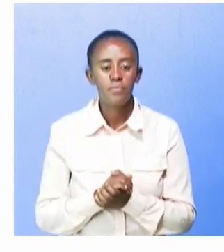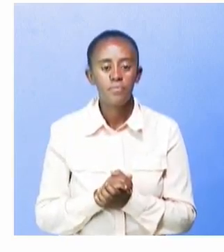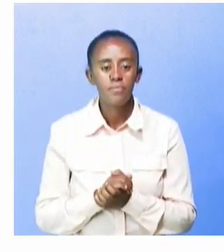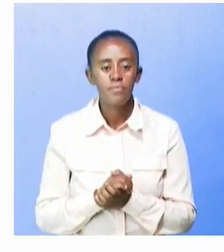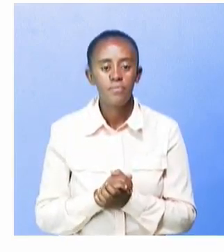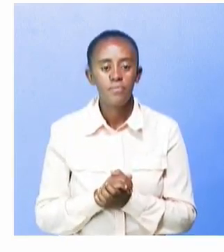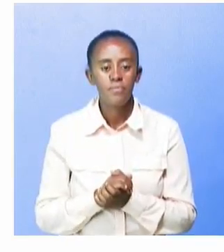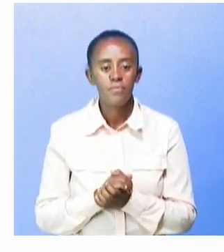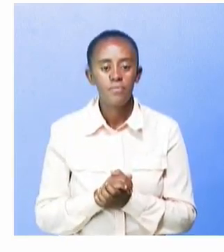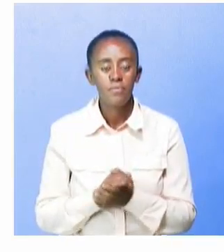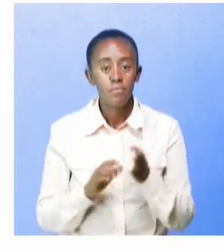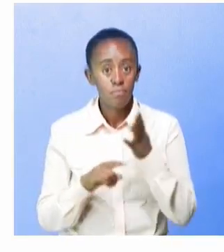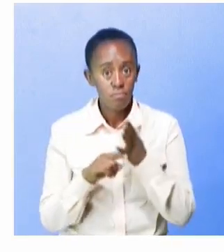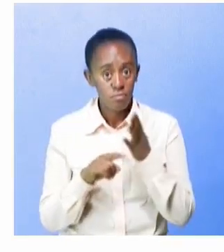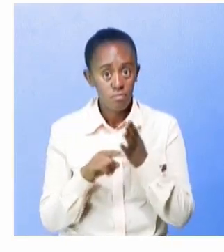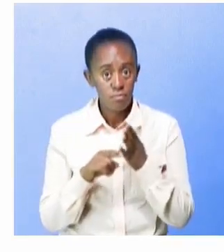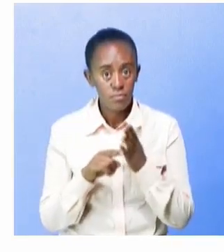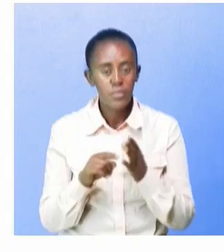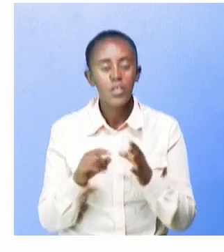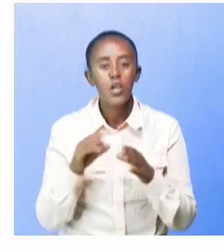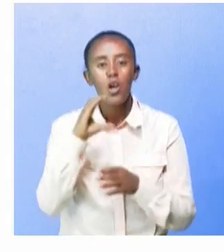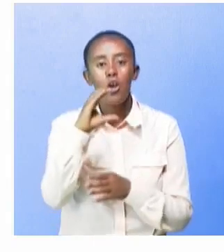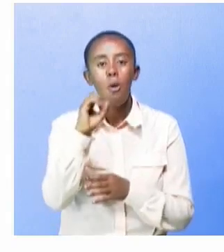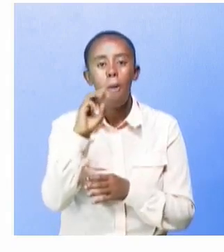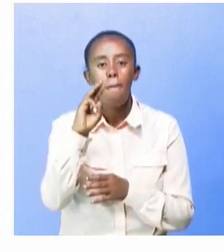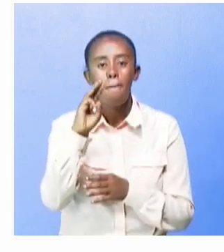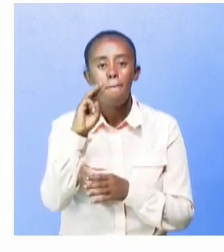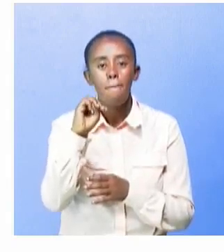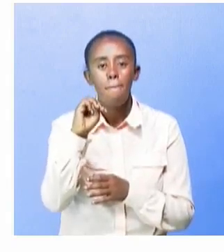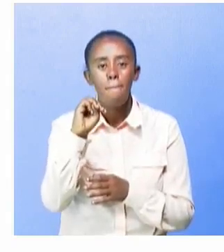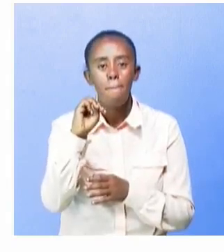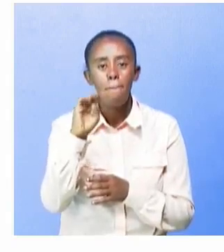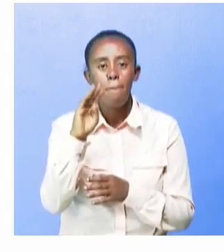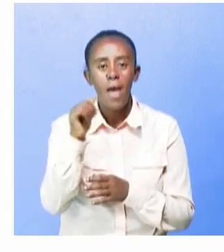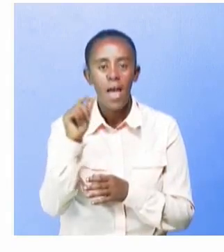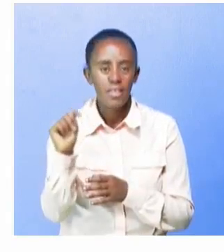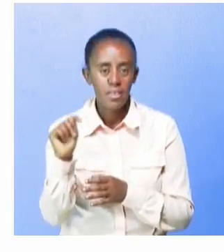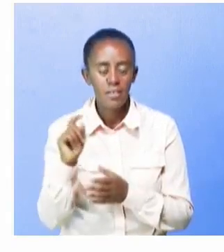The fourth word is combat.